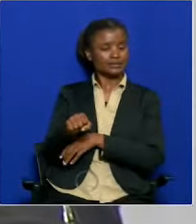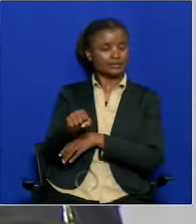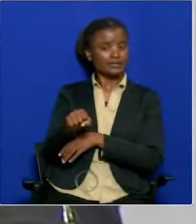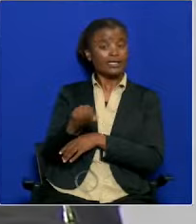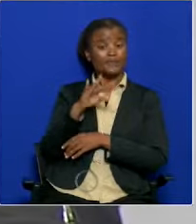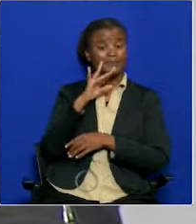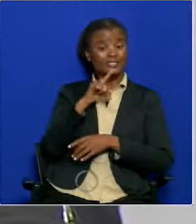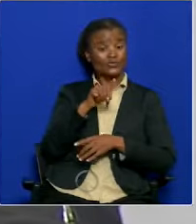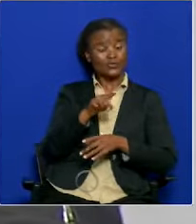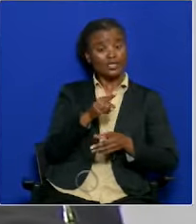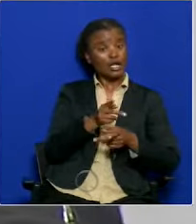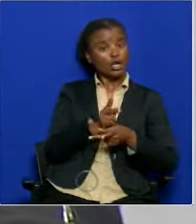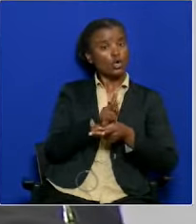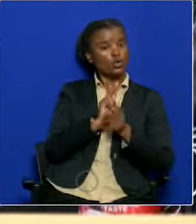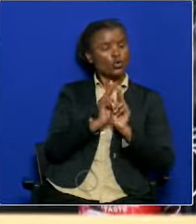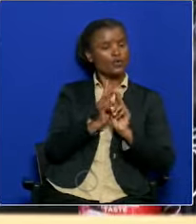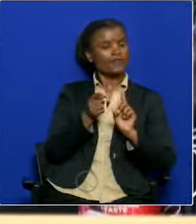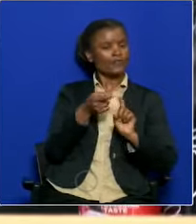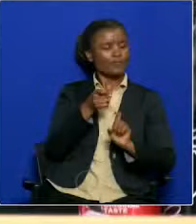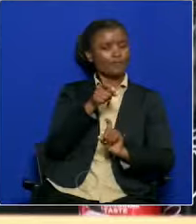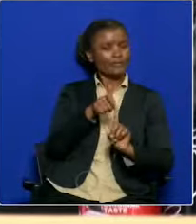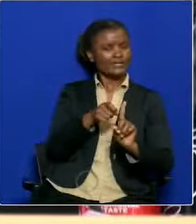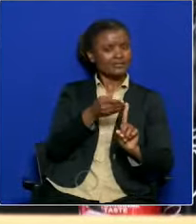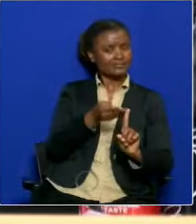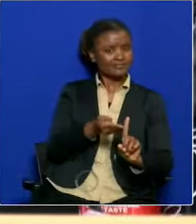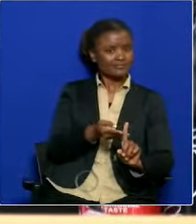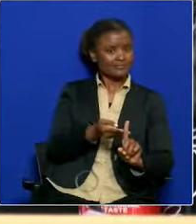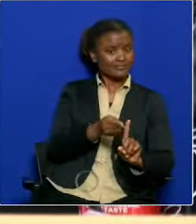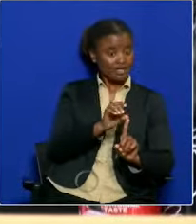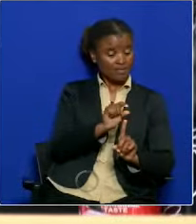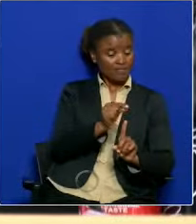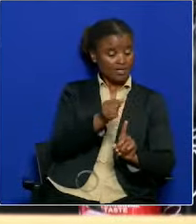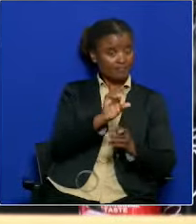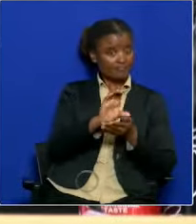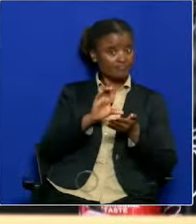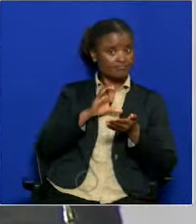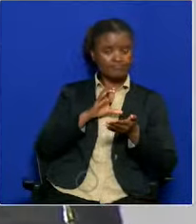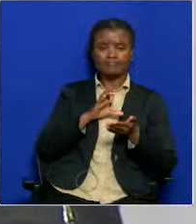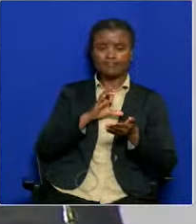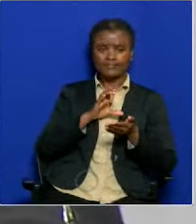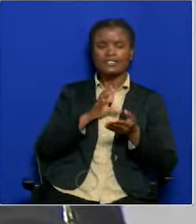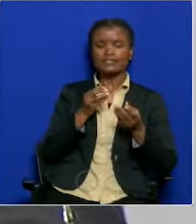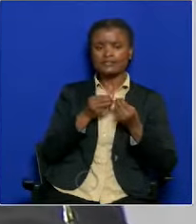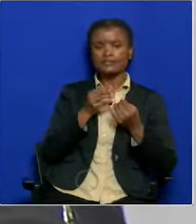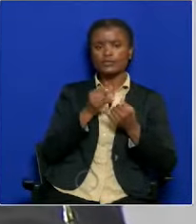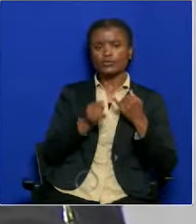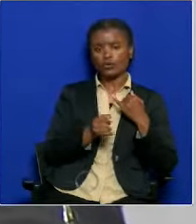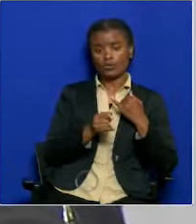him. Particularly, maybe I should ask, did you disclose this loan?